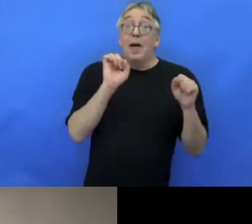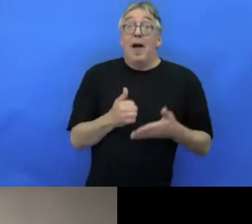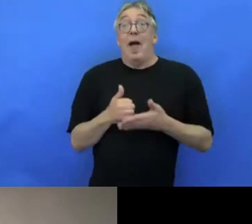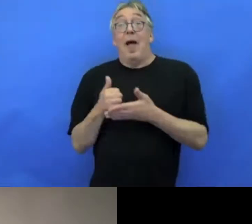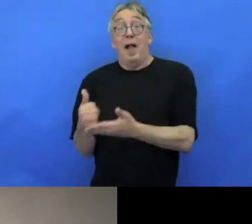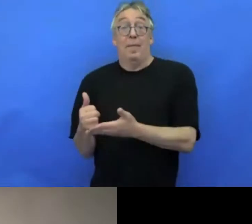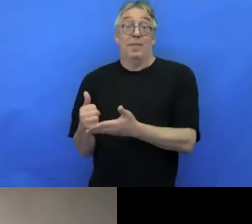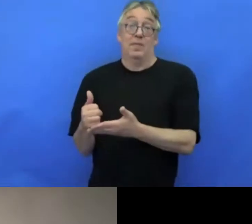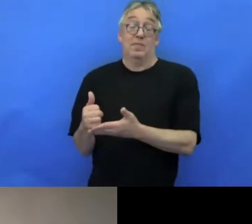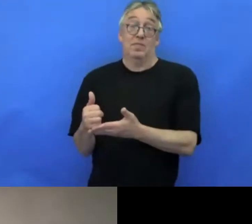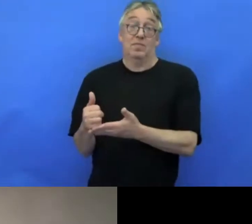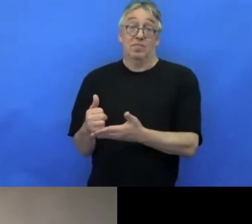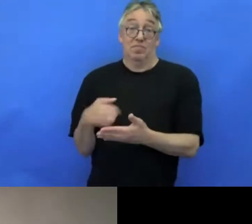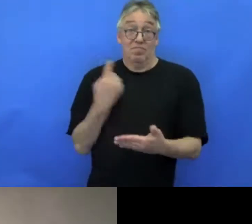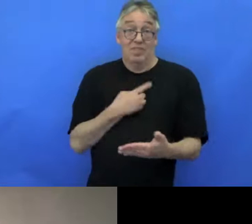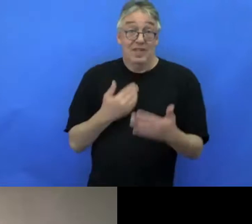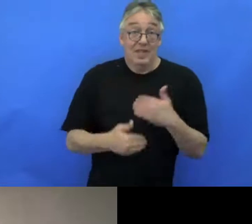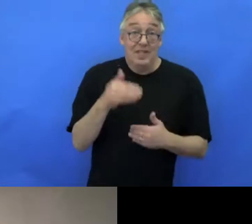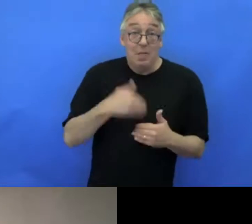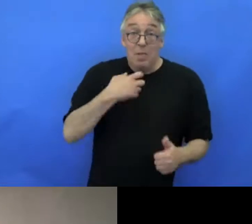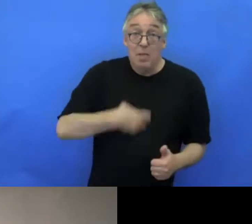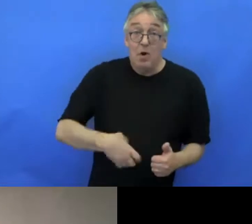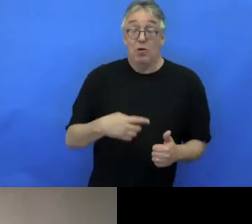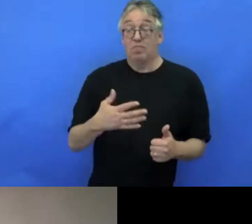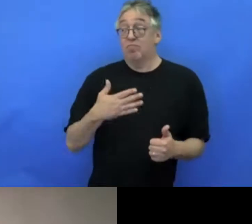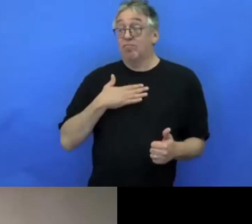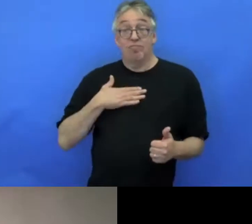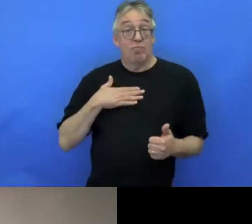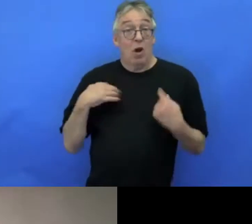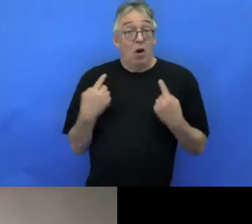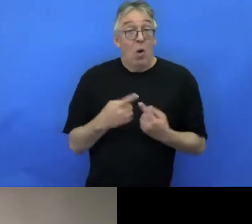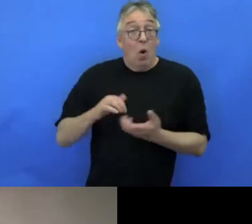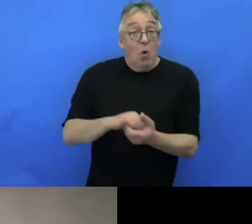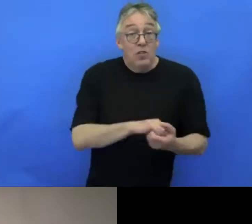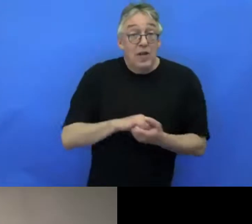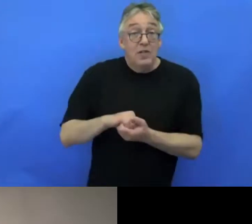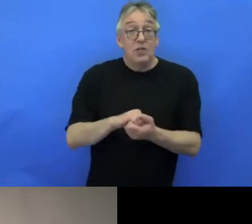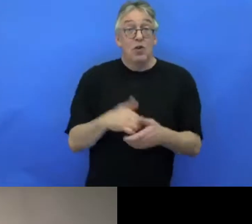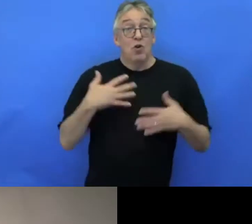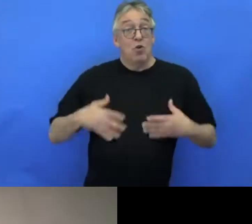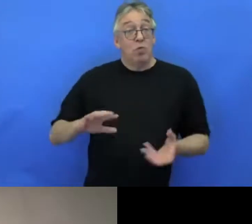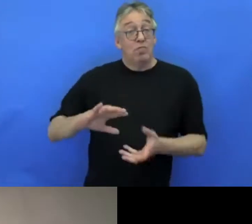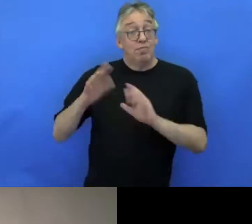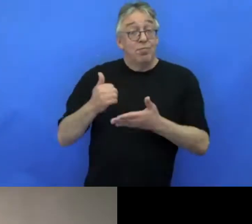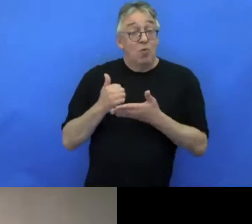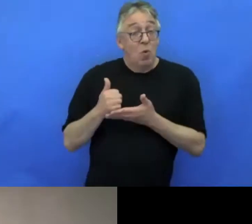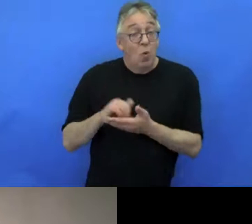persons with disabilities themselves, their representative organizations, humanitarian organizations, civil